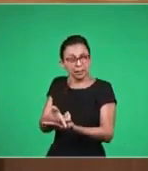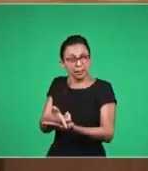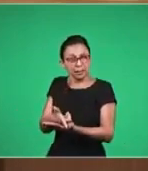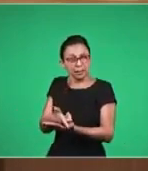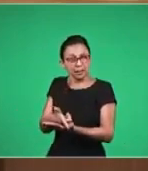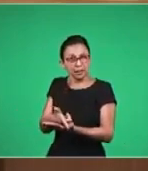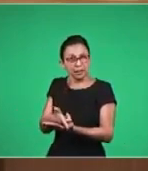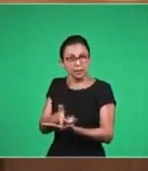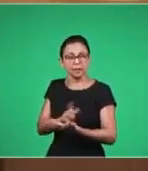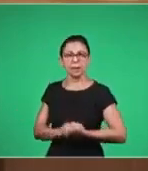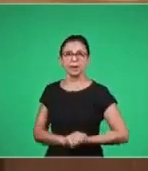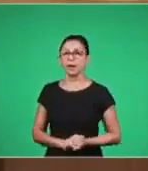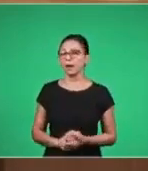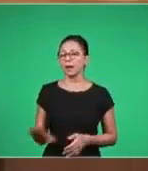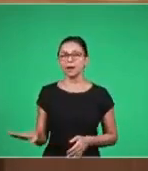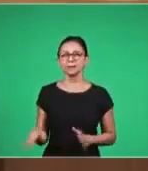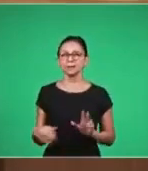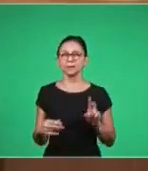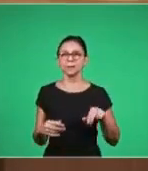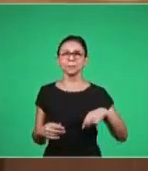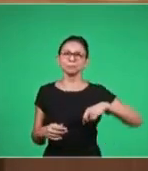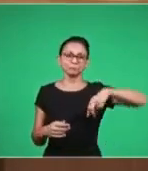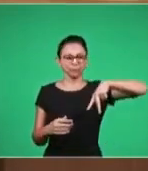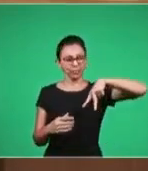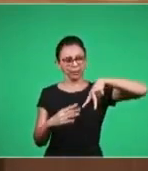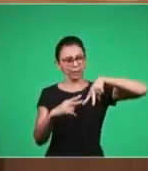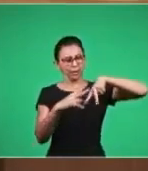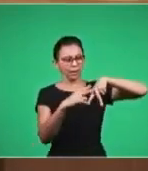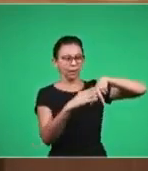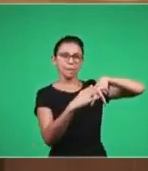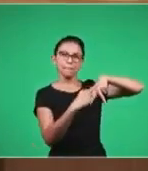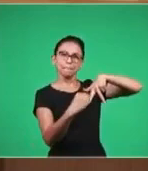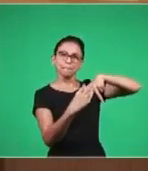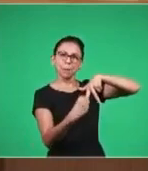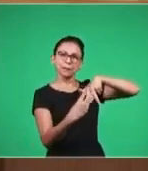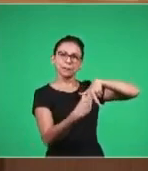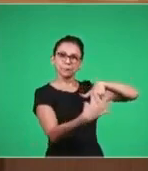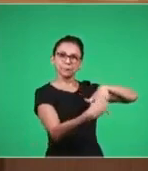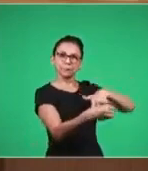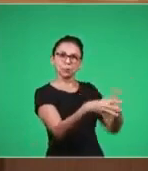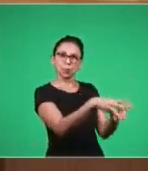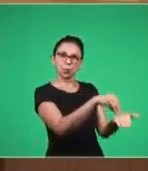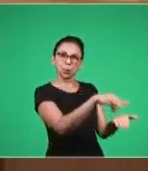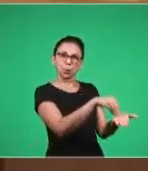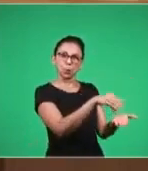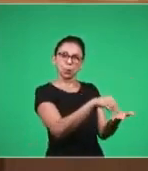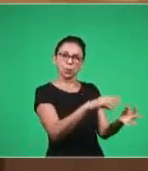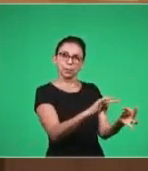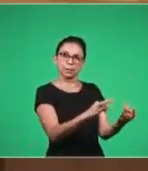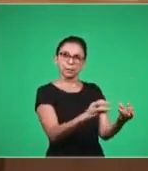a butcher shop. Whatever's in fashion, whatever is popular and